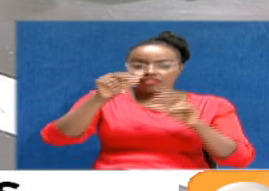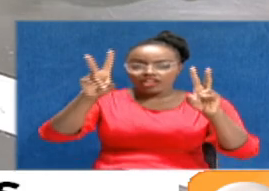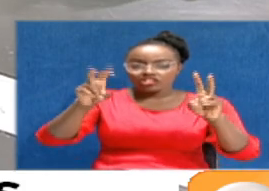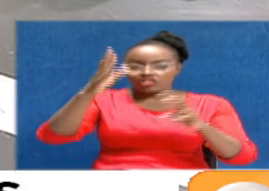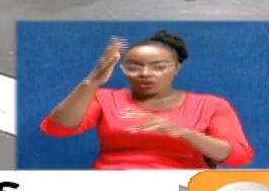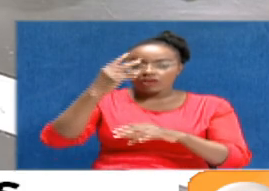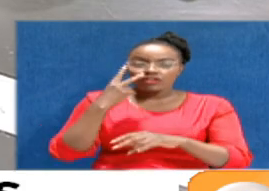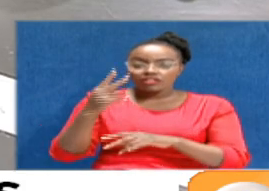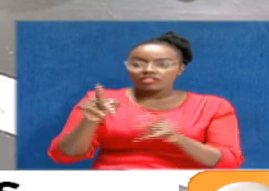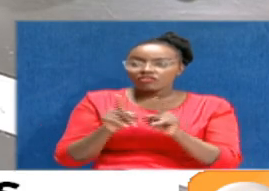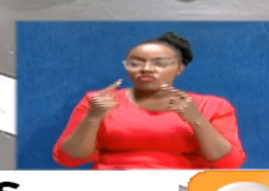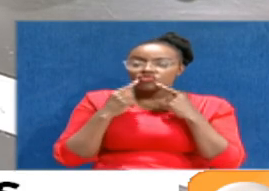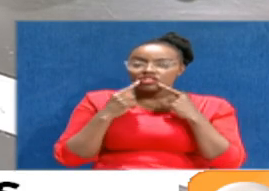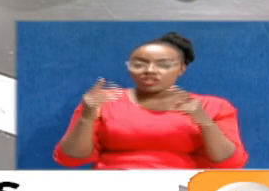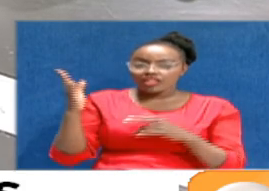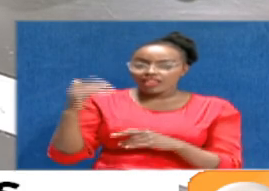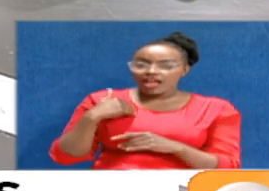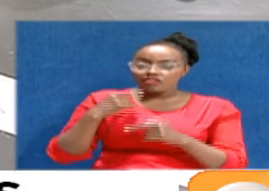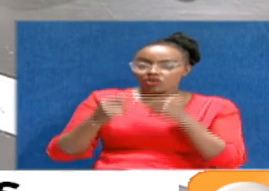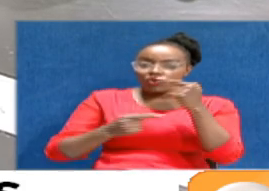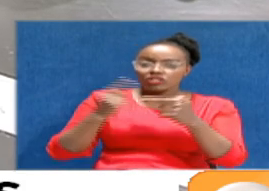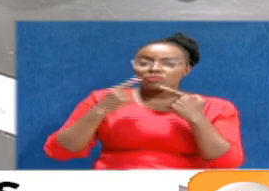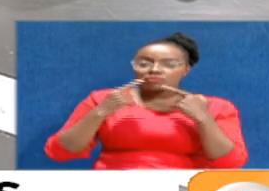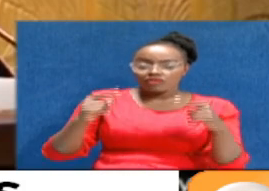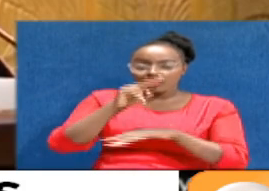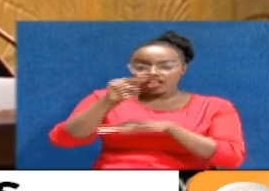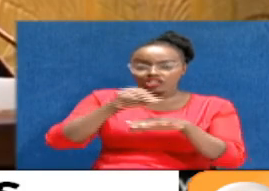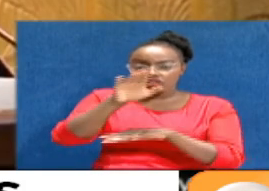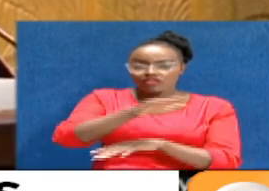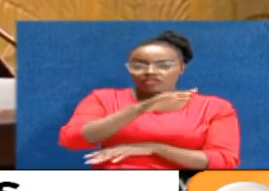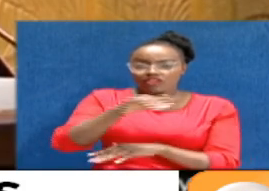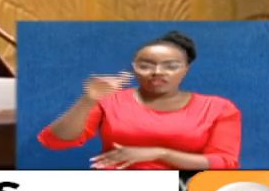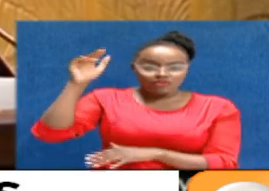mengine, maana naona kuna tangazo pale linaloendelea katika bunge la kitaifa. Hebu tumsikize.